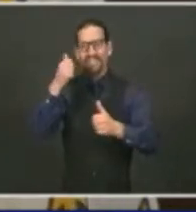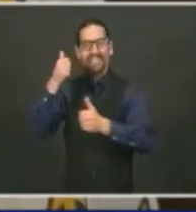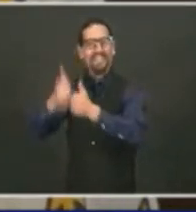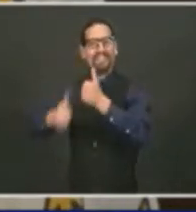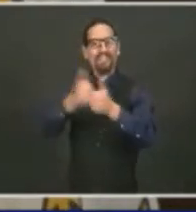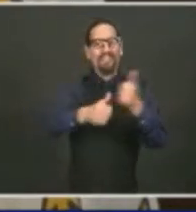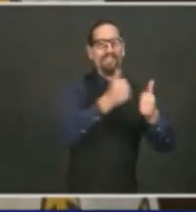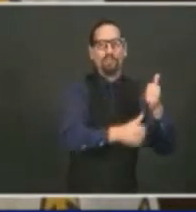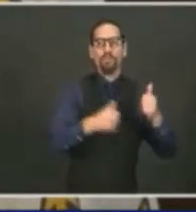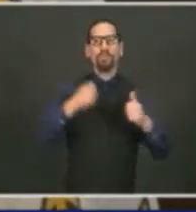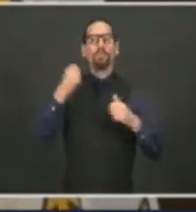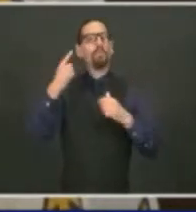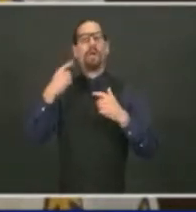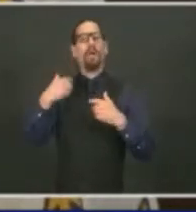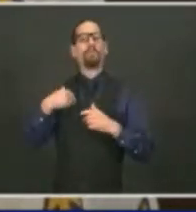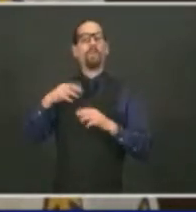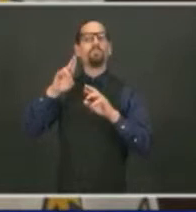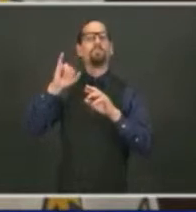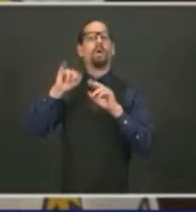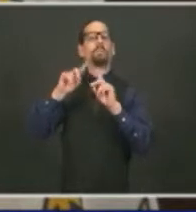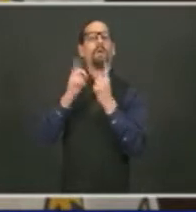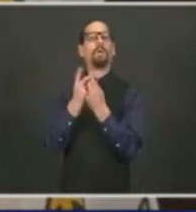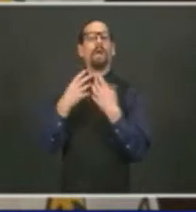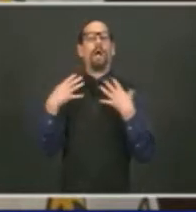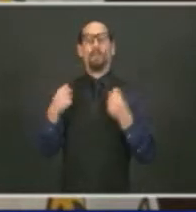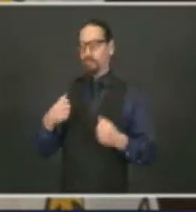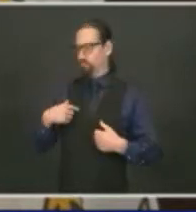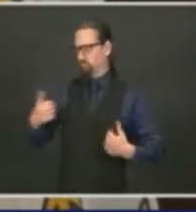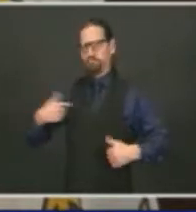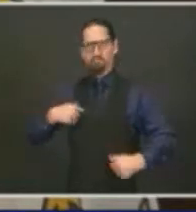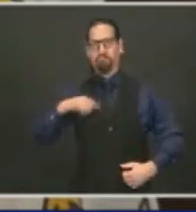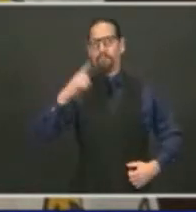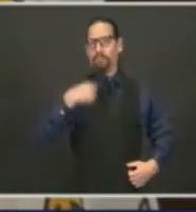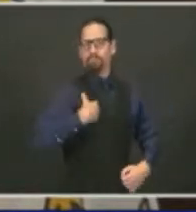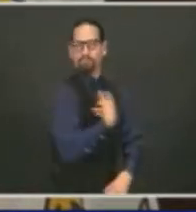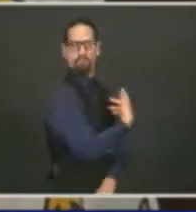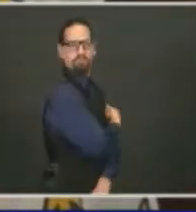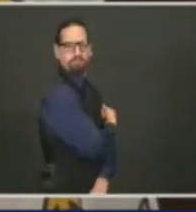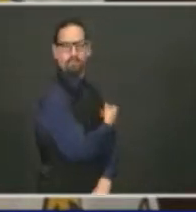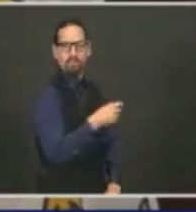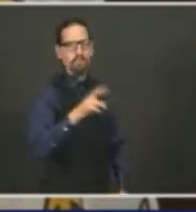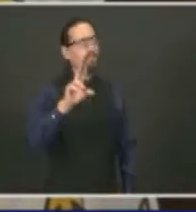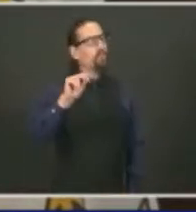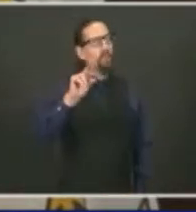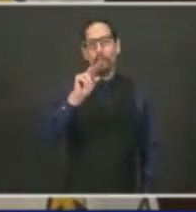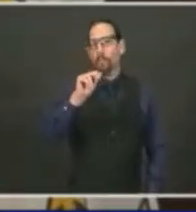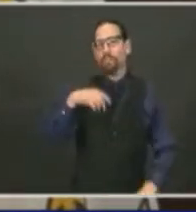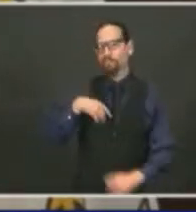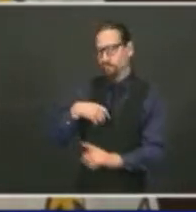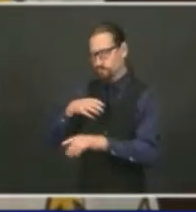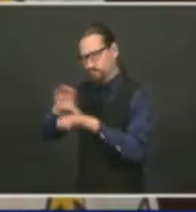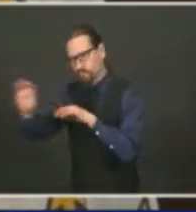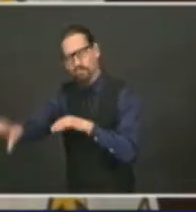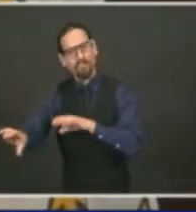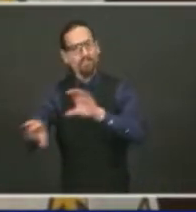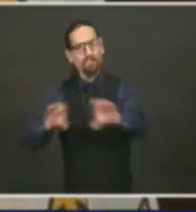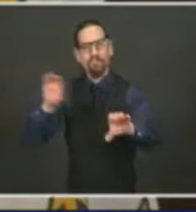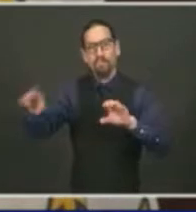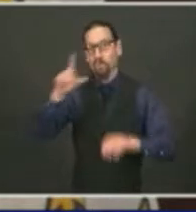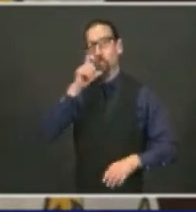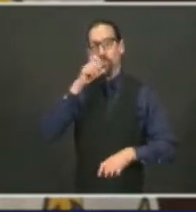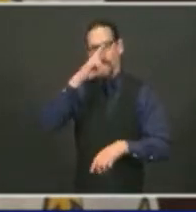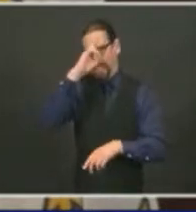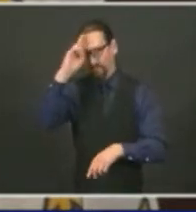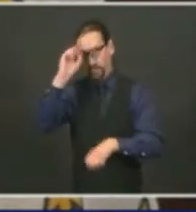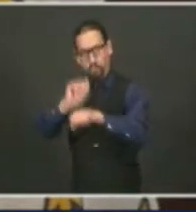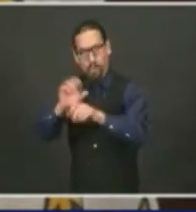the Department of Health. The hospitals are stepping up in these early stages, and we'll be setting up more sites, as I'm going to talk about in a second. To